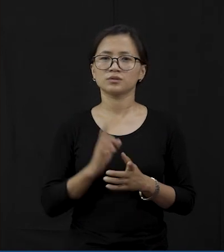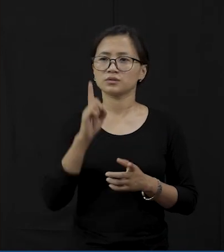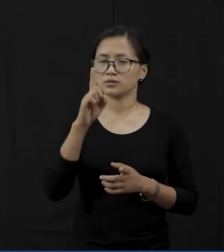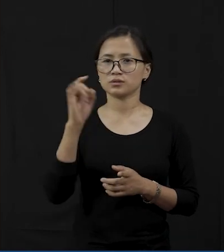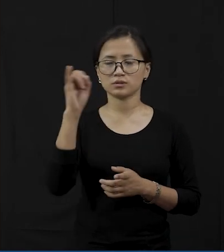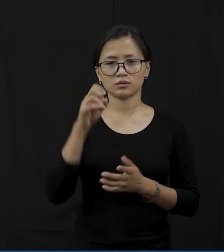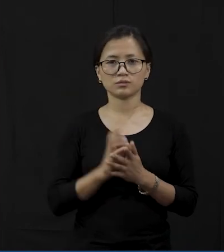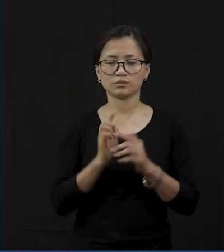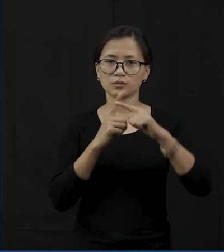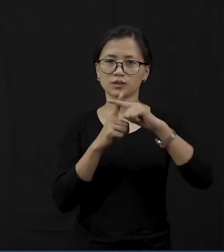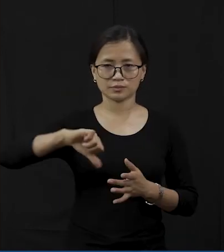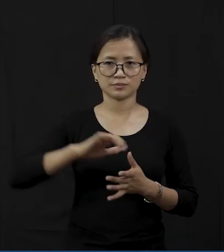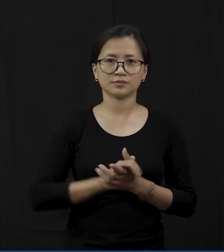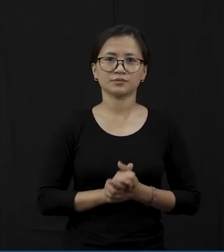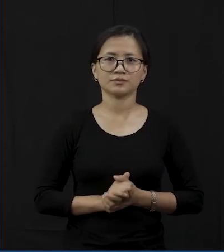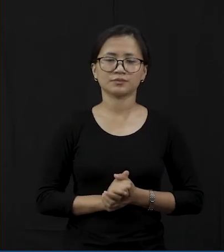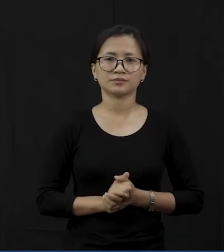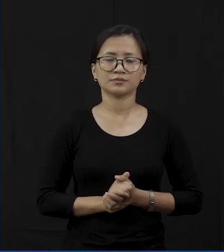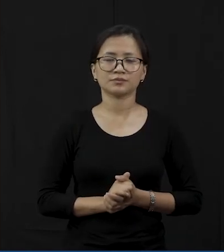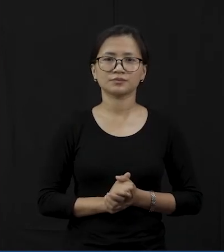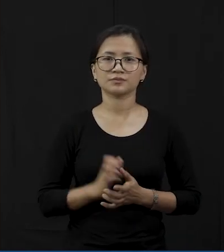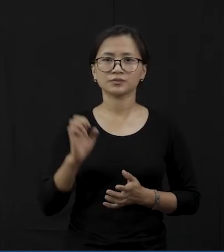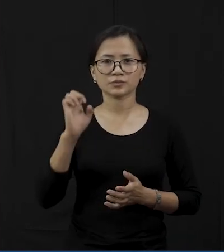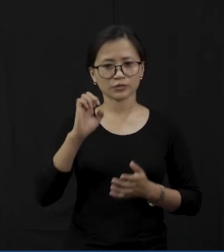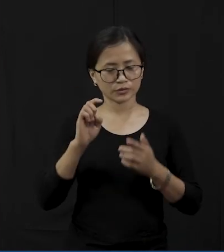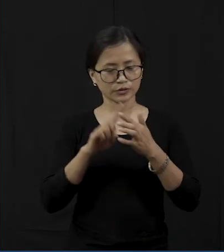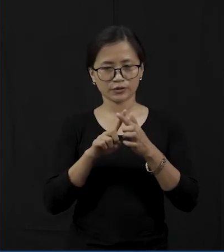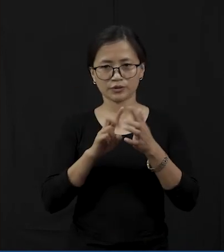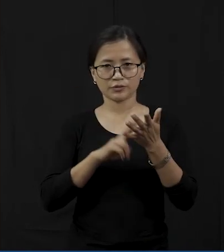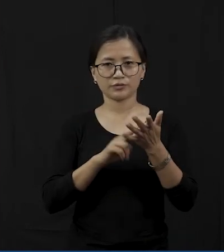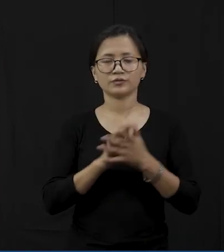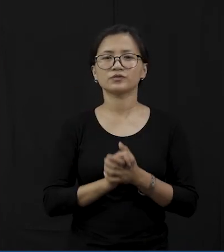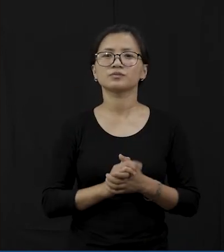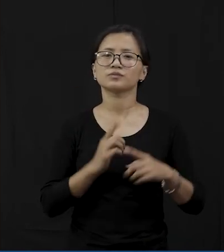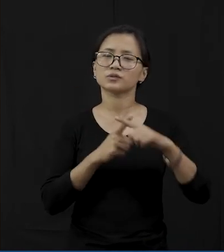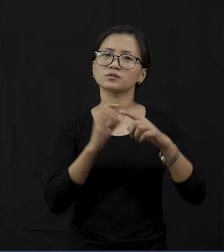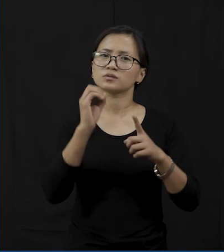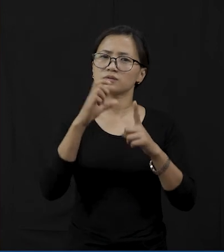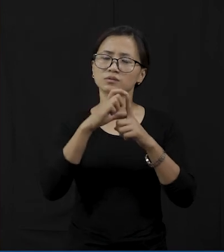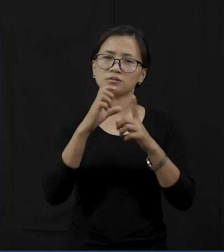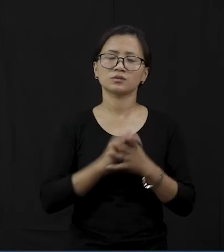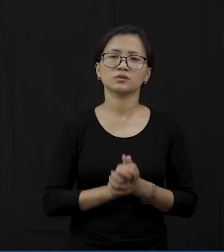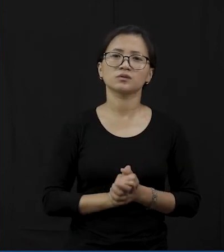3 is 19. So even plus odd will result in odd.